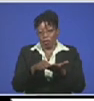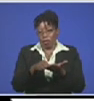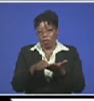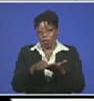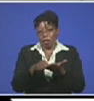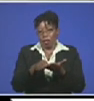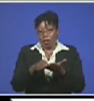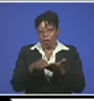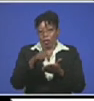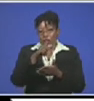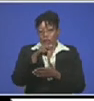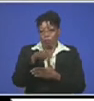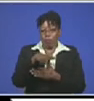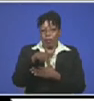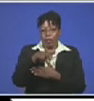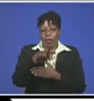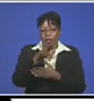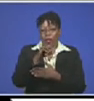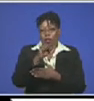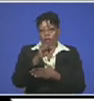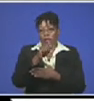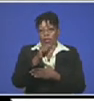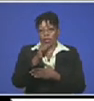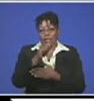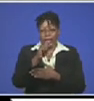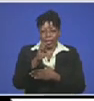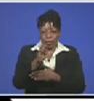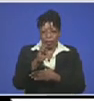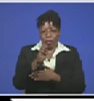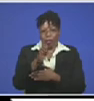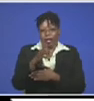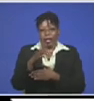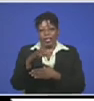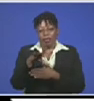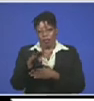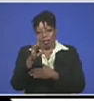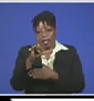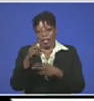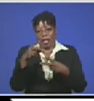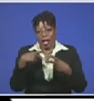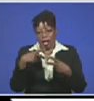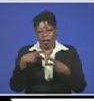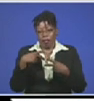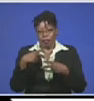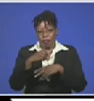that I had some cancer cells there. Did you have any symptoms or anything?